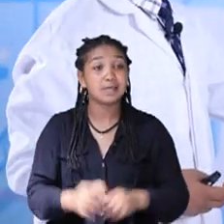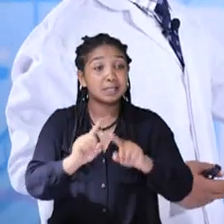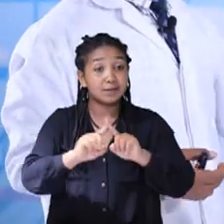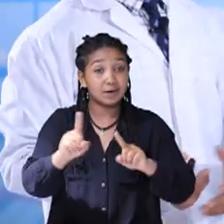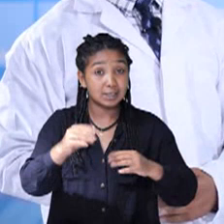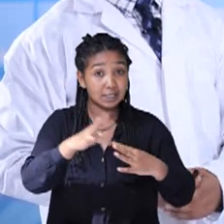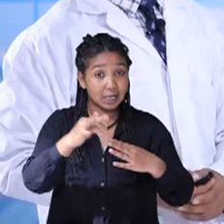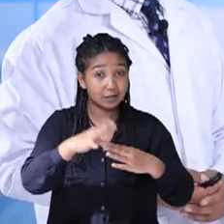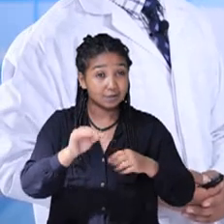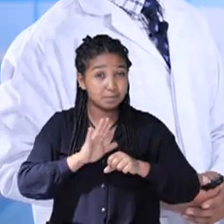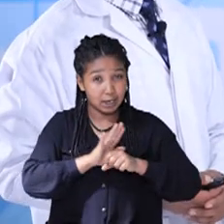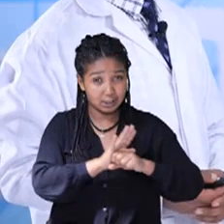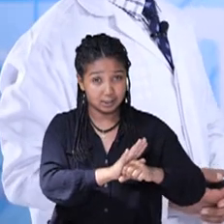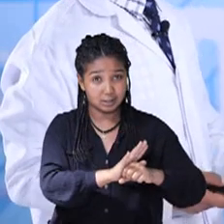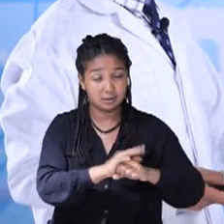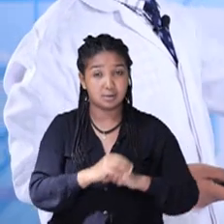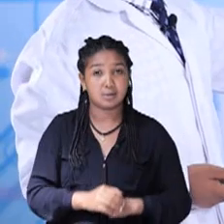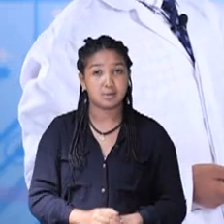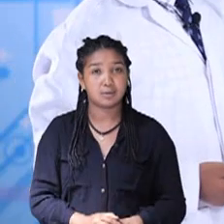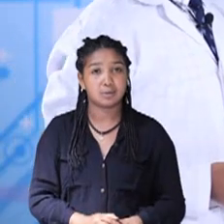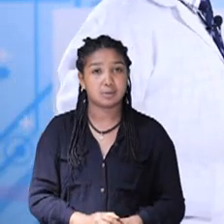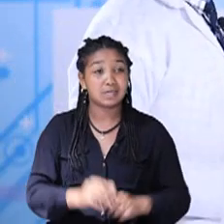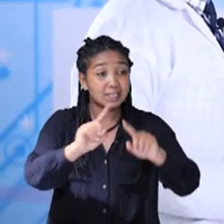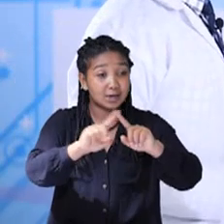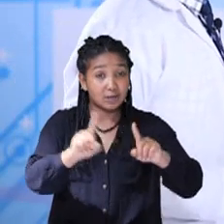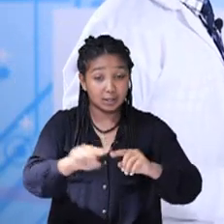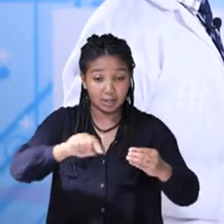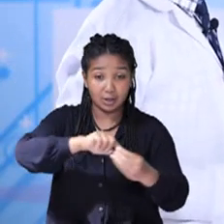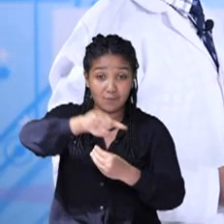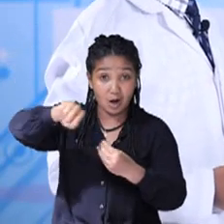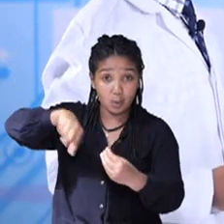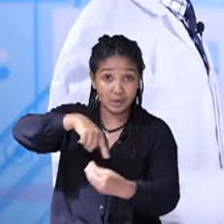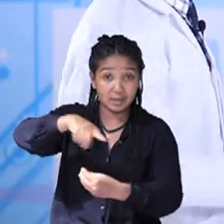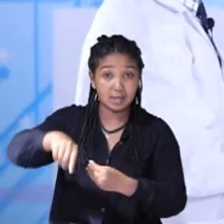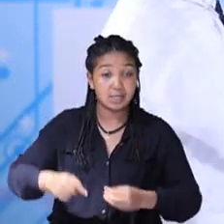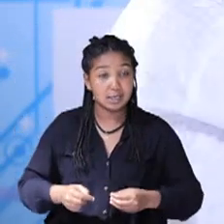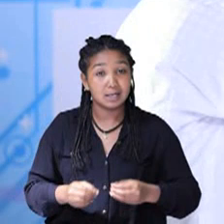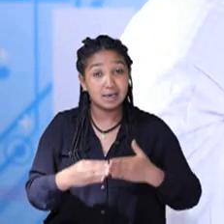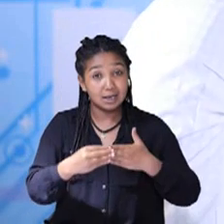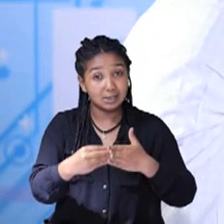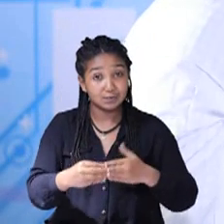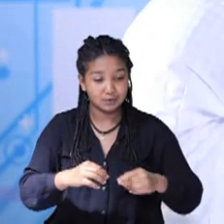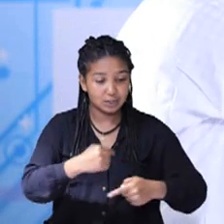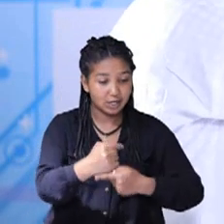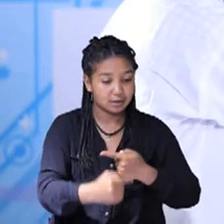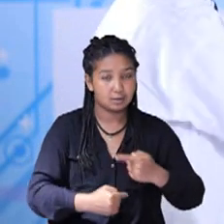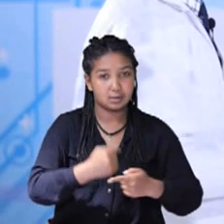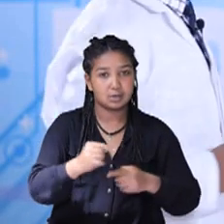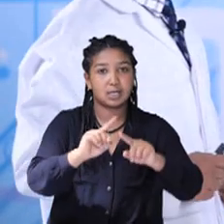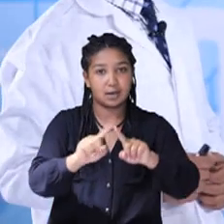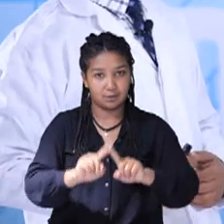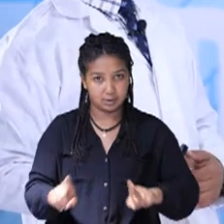Different selective pressures in the different environments leads genetic